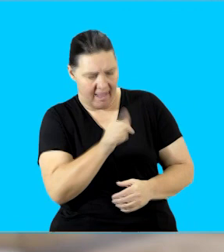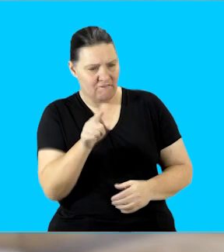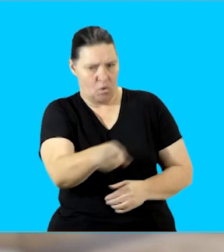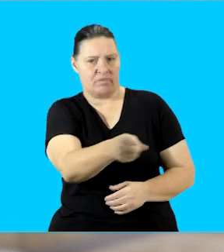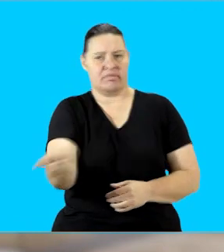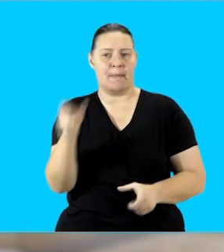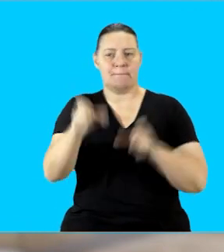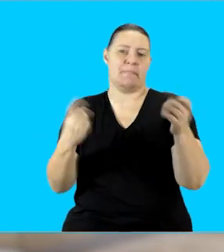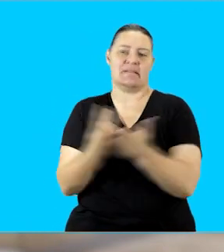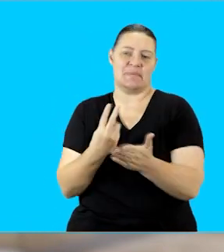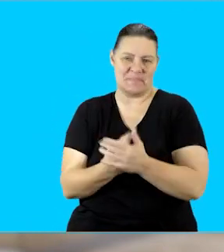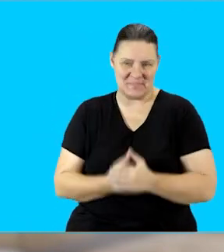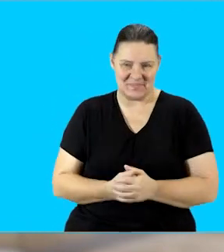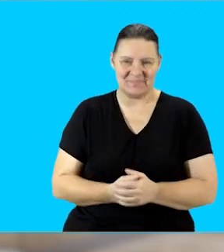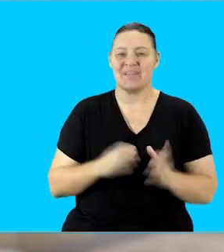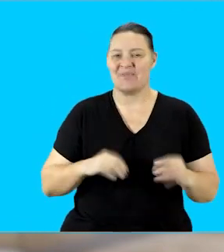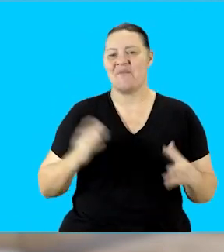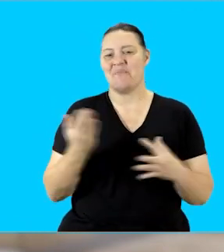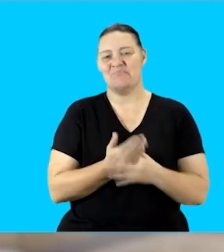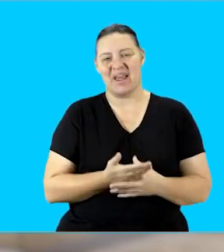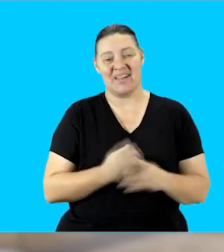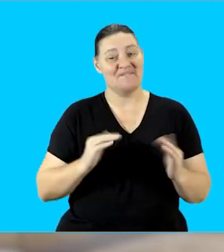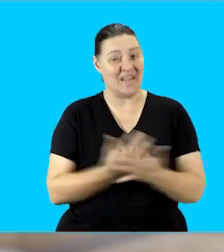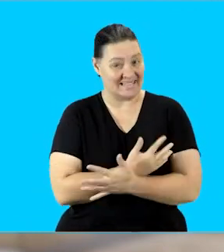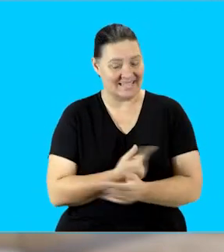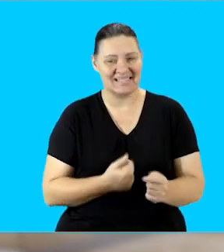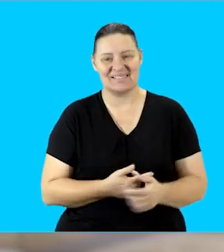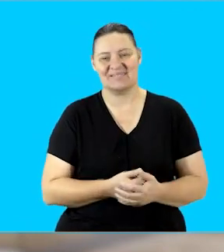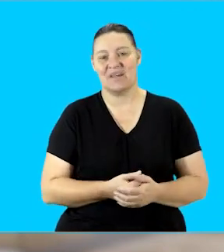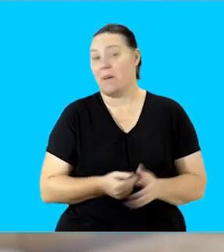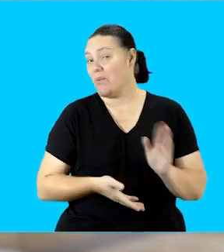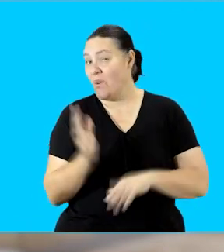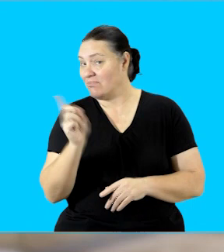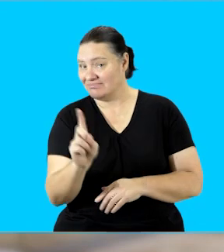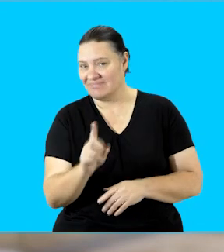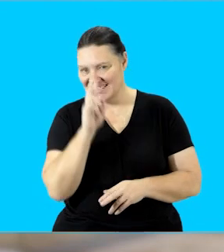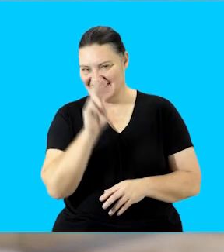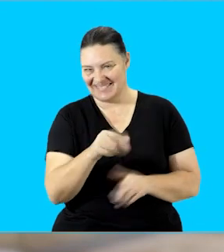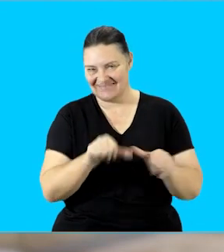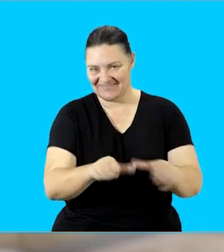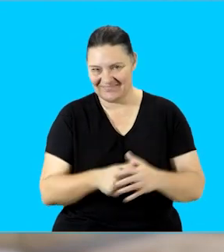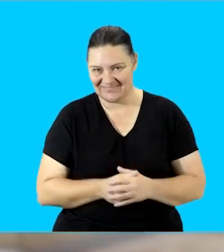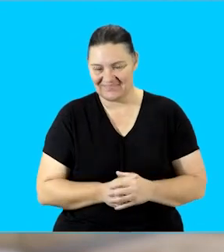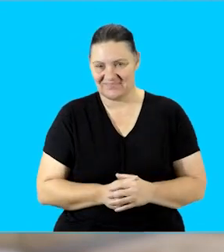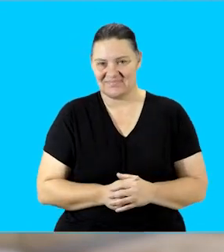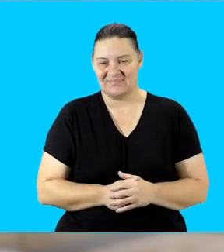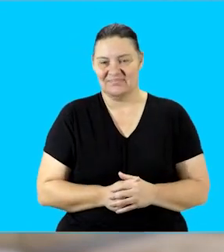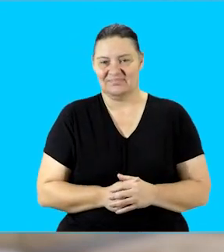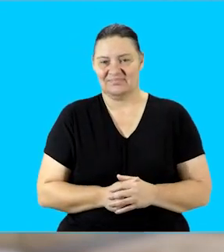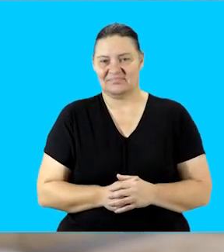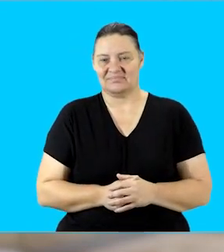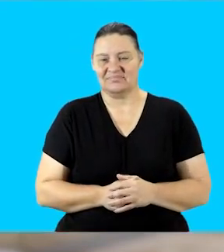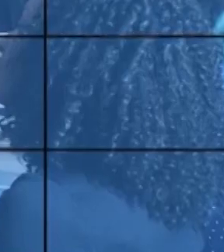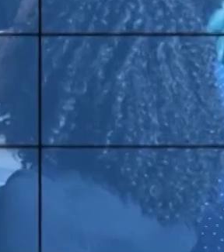but you also care for them as well. With that being said, let us just go for a quick ad break. Do not move. Stay tuned.